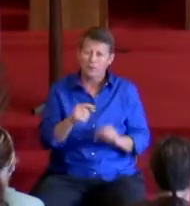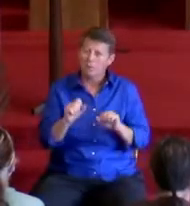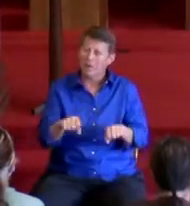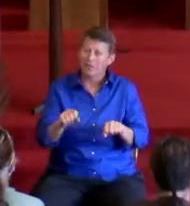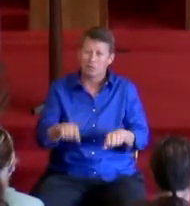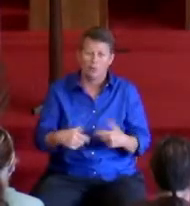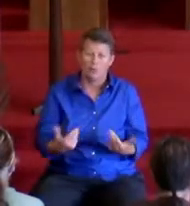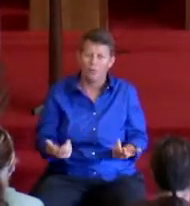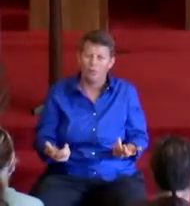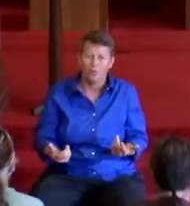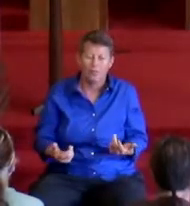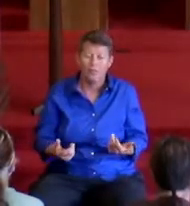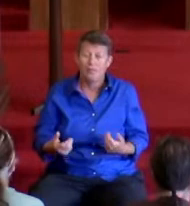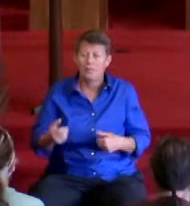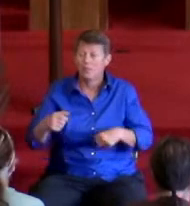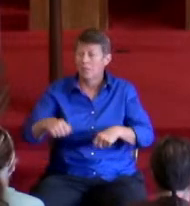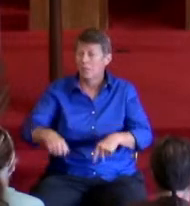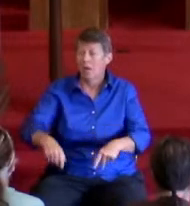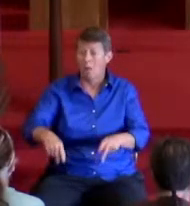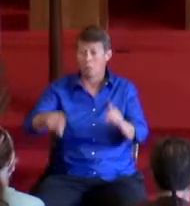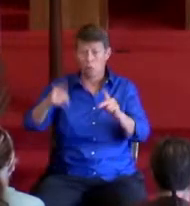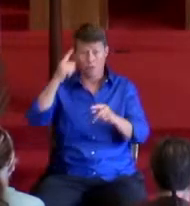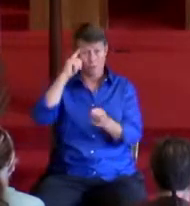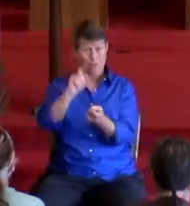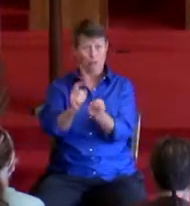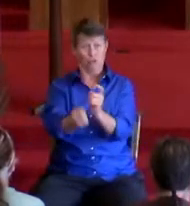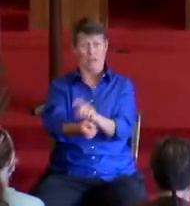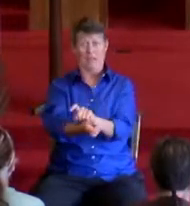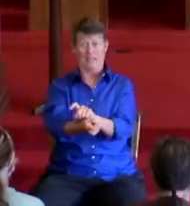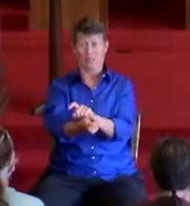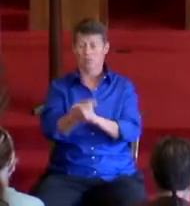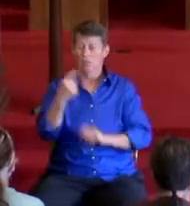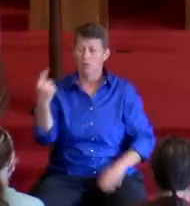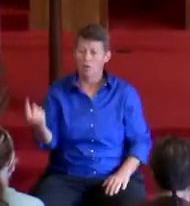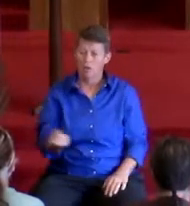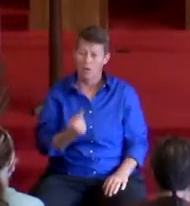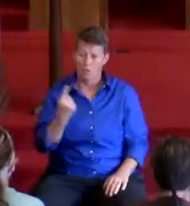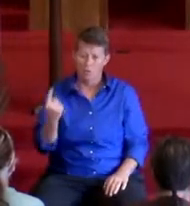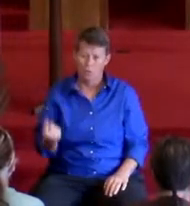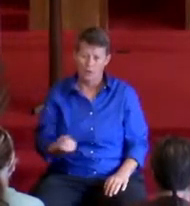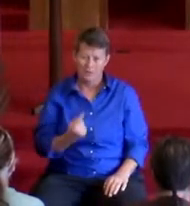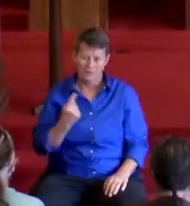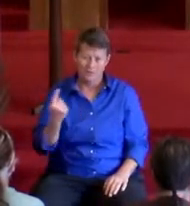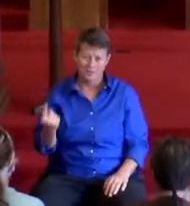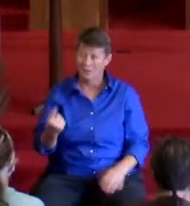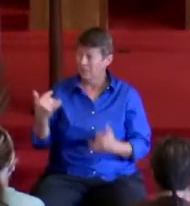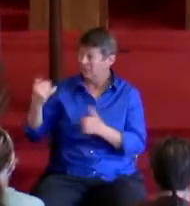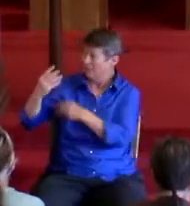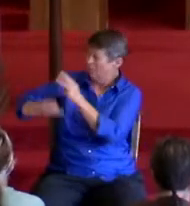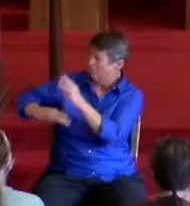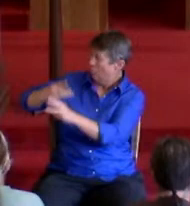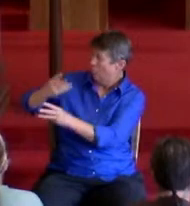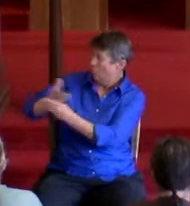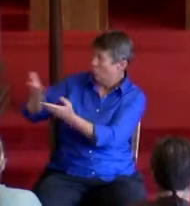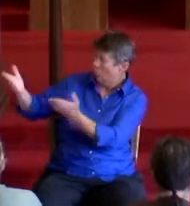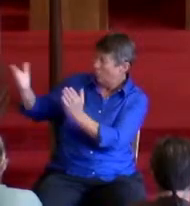always there is the opportunity to change. We don't always hear that in our world today.